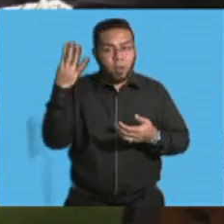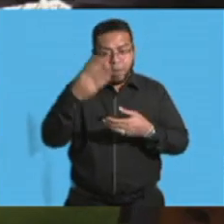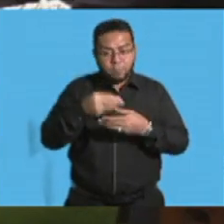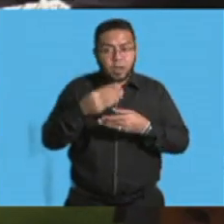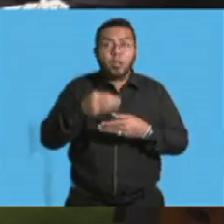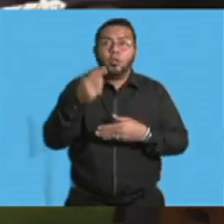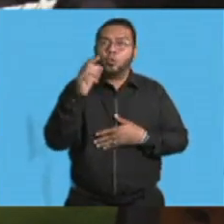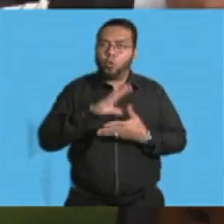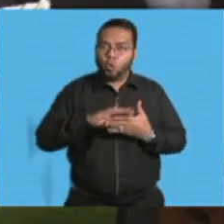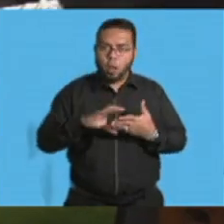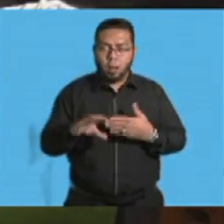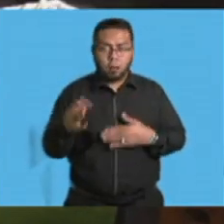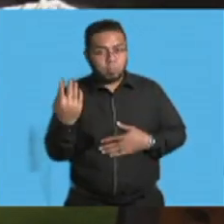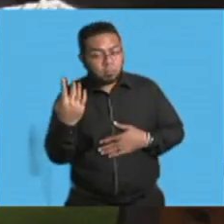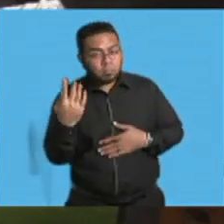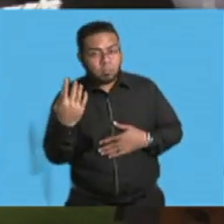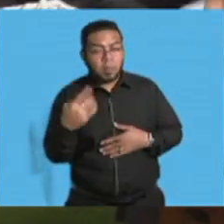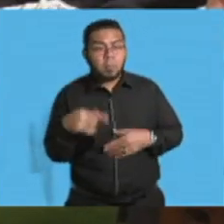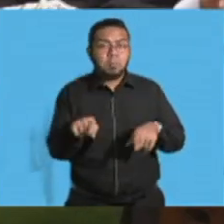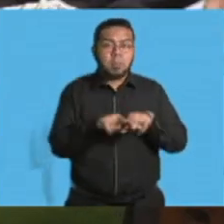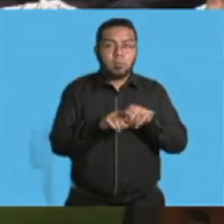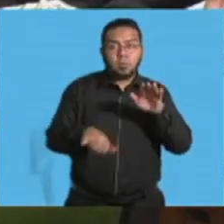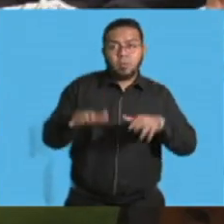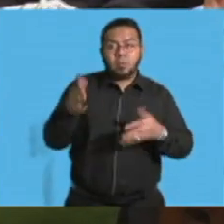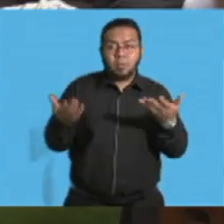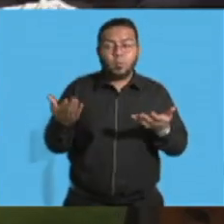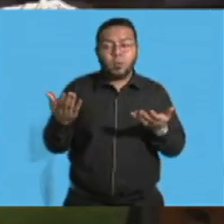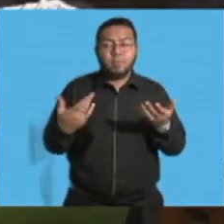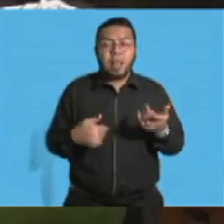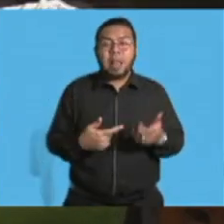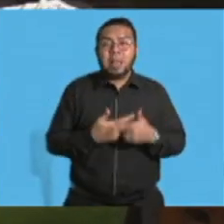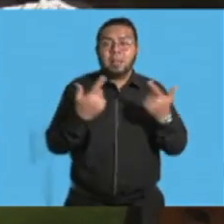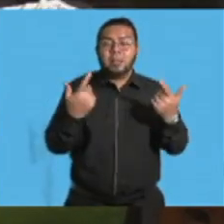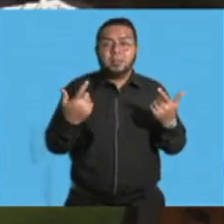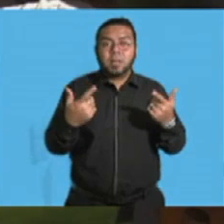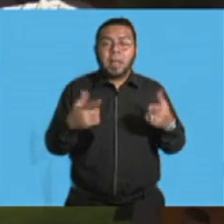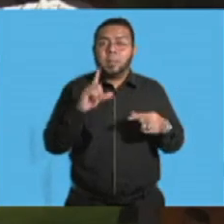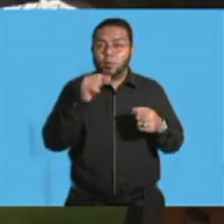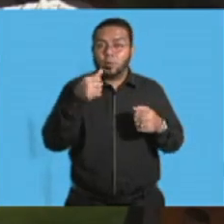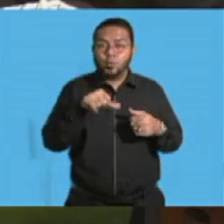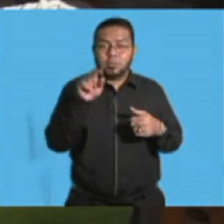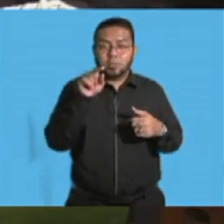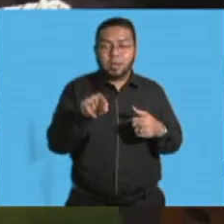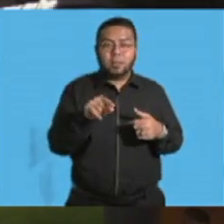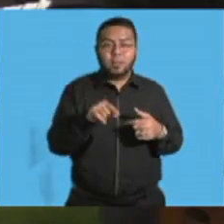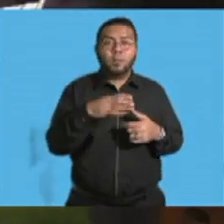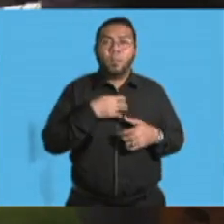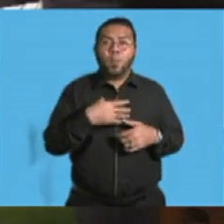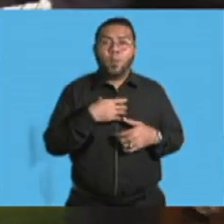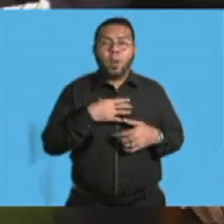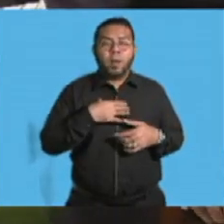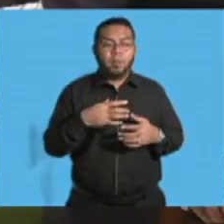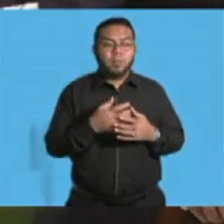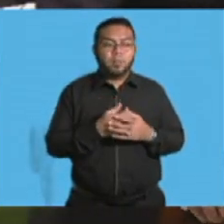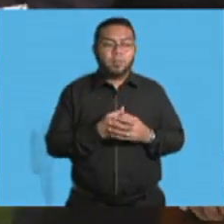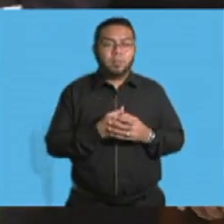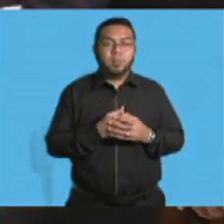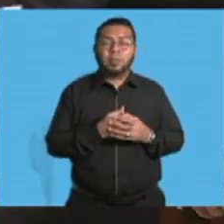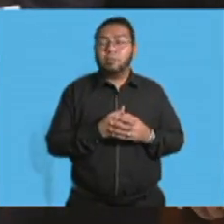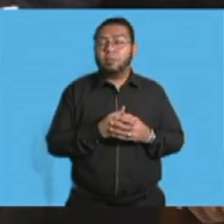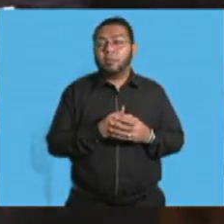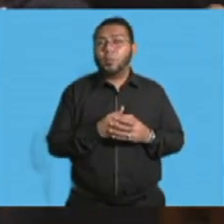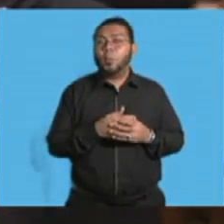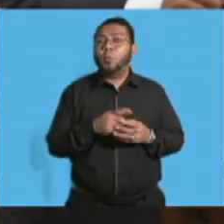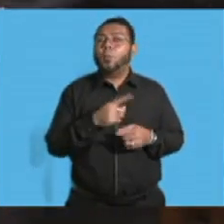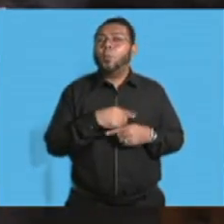Madam Speaker, is because we have a larger operating surplus, we're able to use that for more capital expenditure. In fact, Madam Speaker,